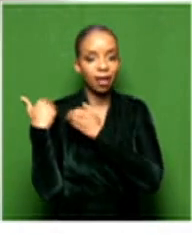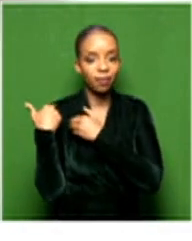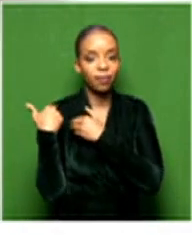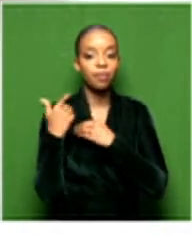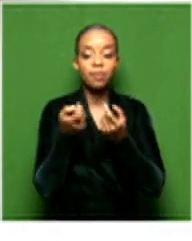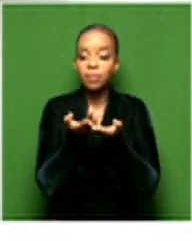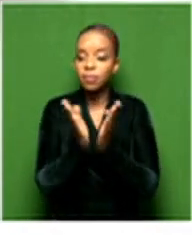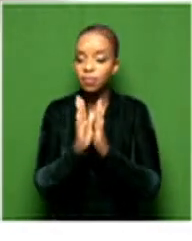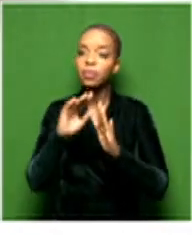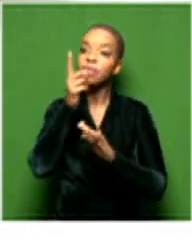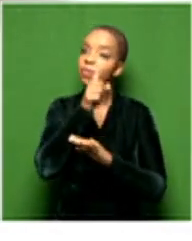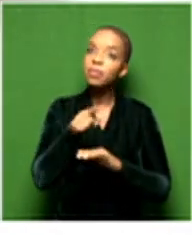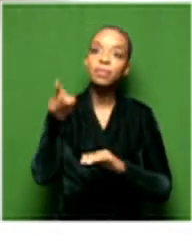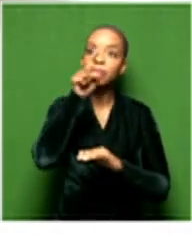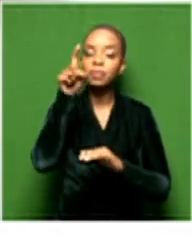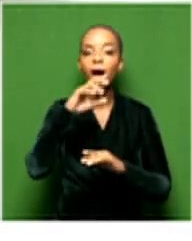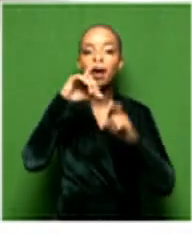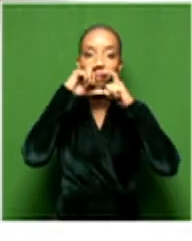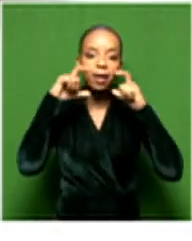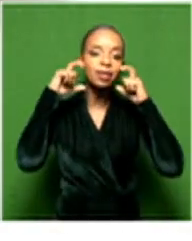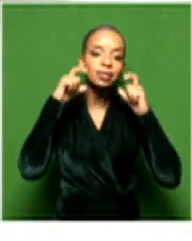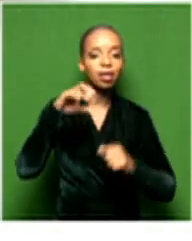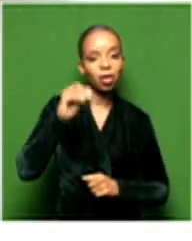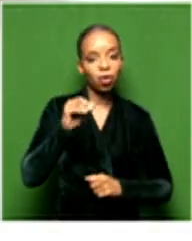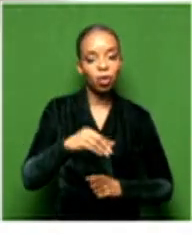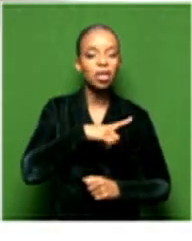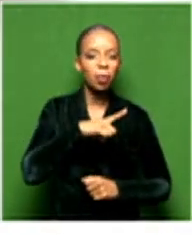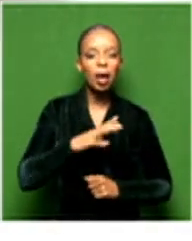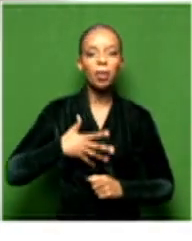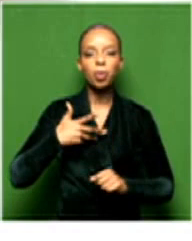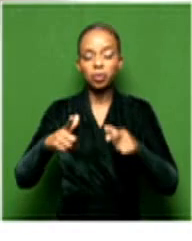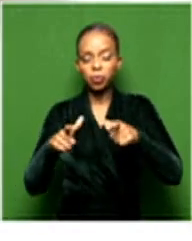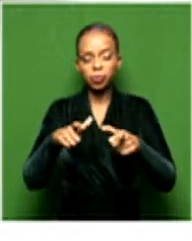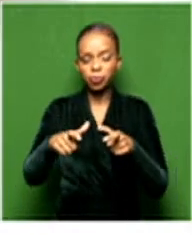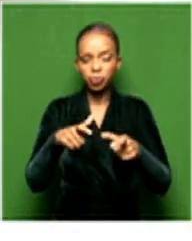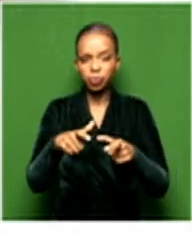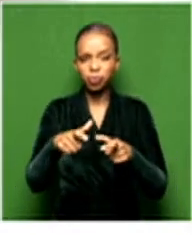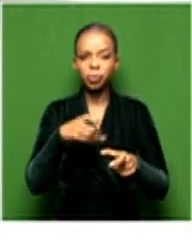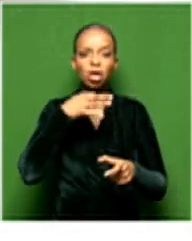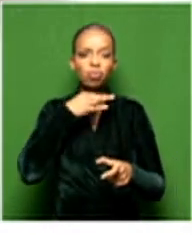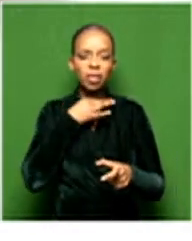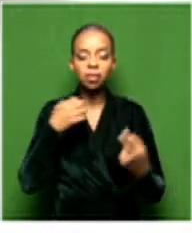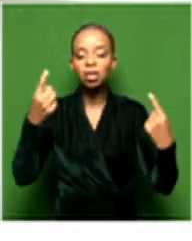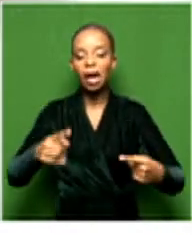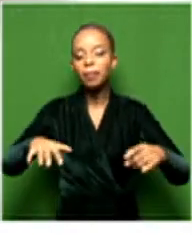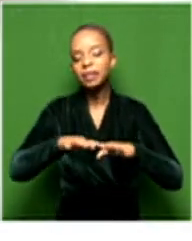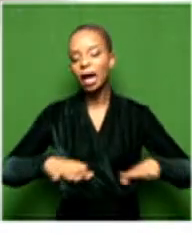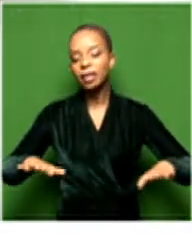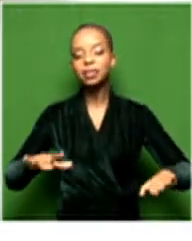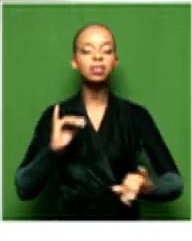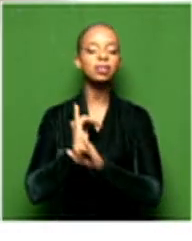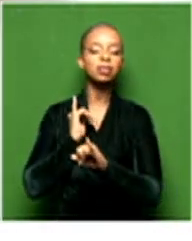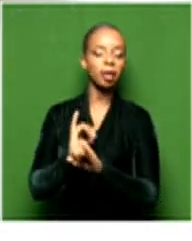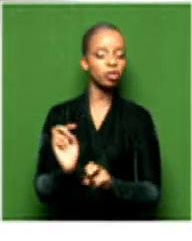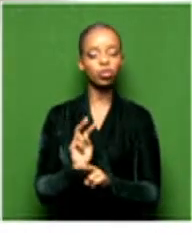So the duties of OHS officers would be to manage these risks and to do site inspections and to investigate